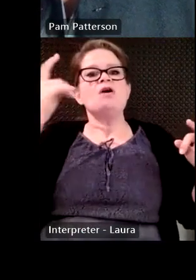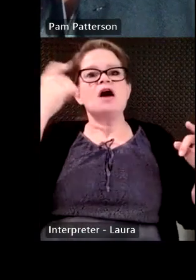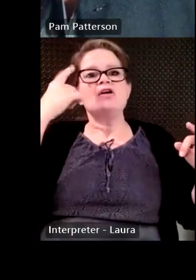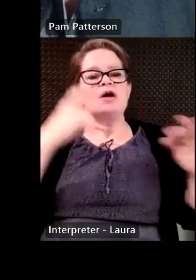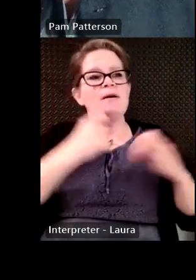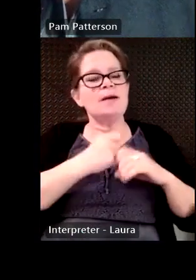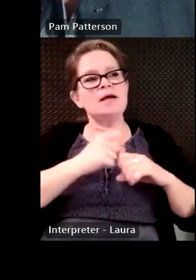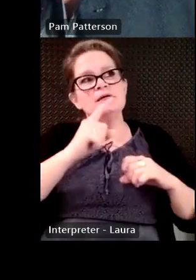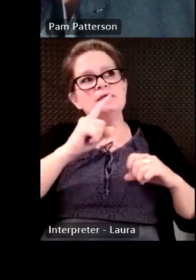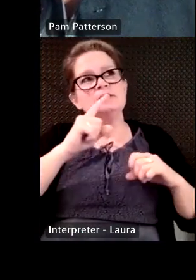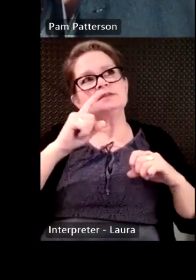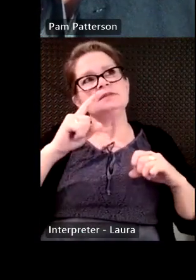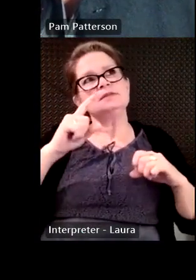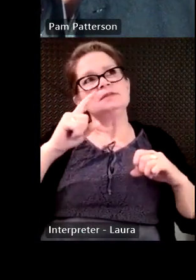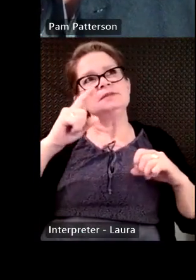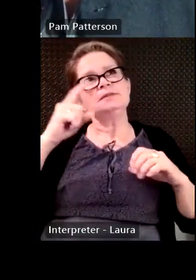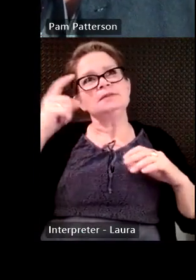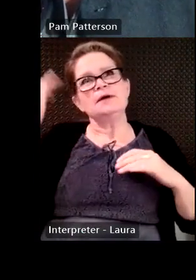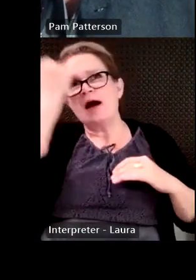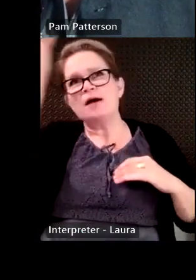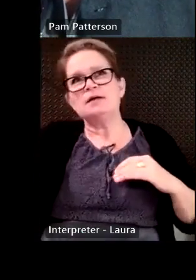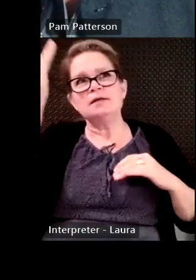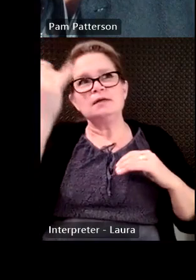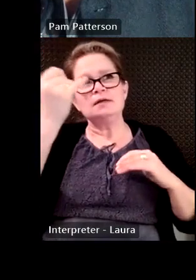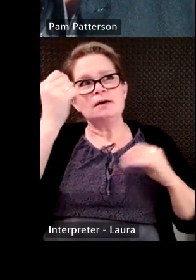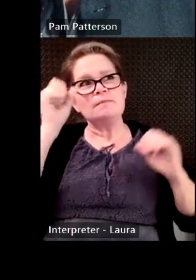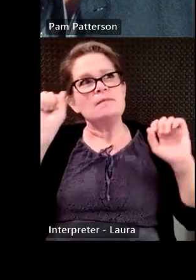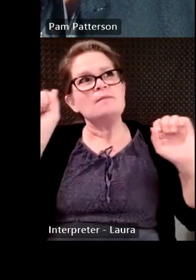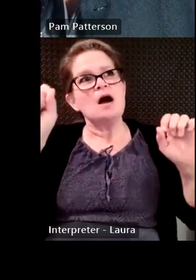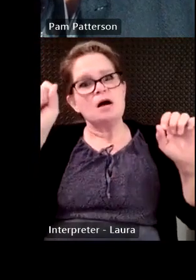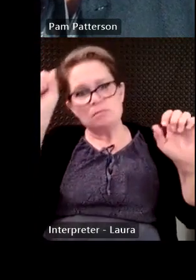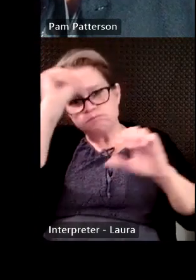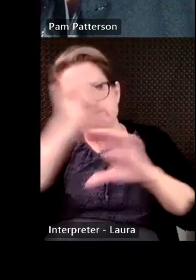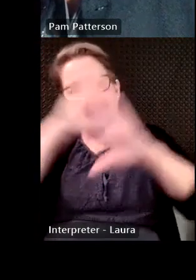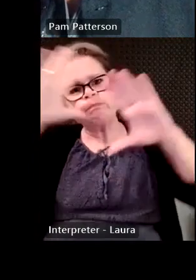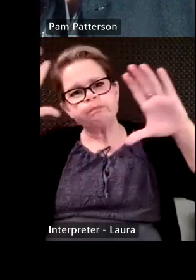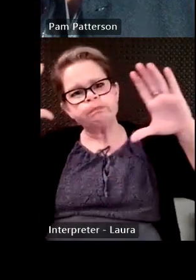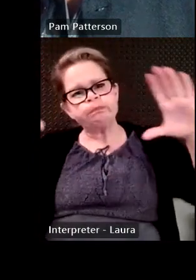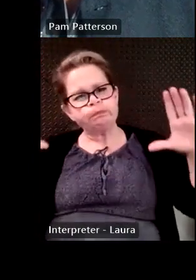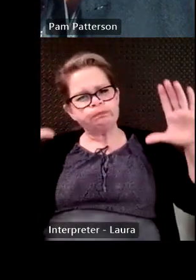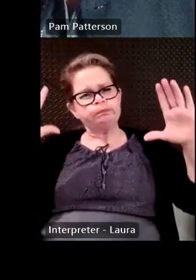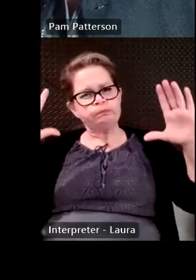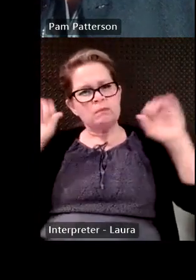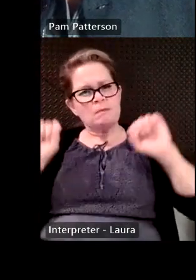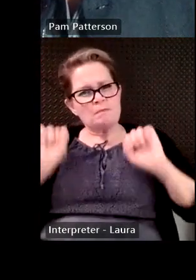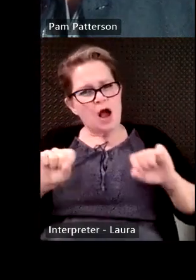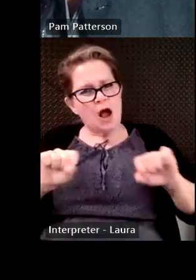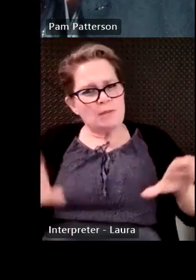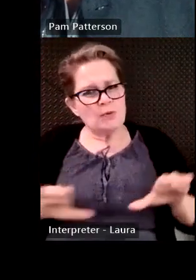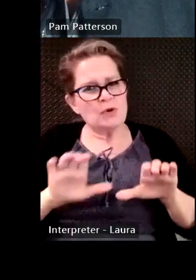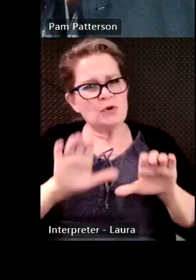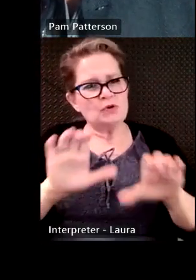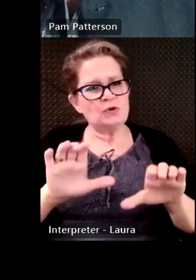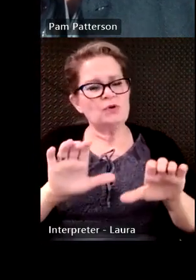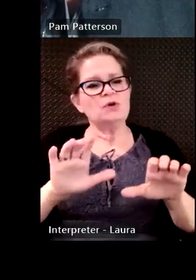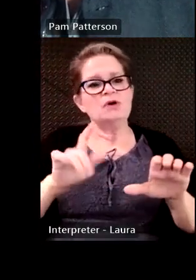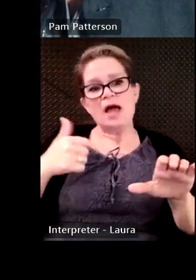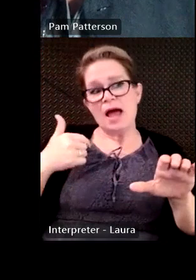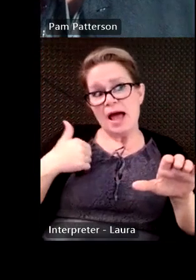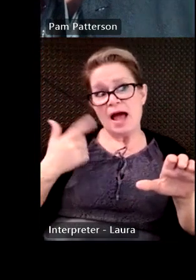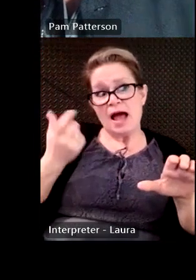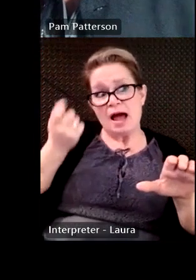horizons, alternative possibilities in which disability and its interpretive frames, epistemologies, and